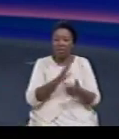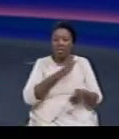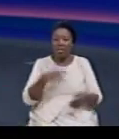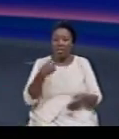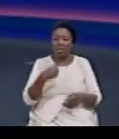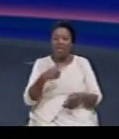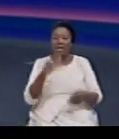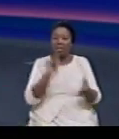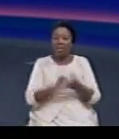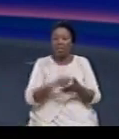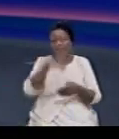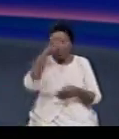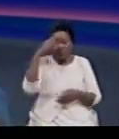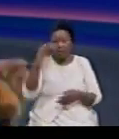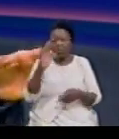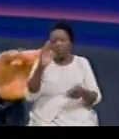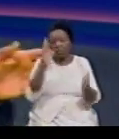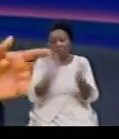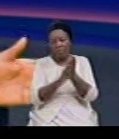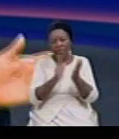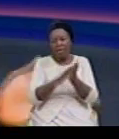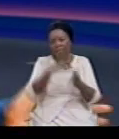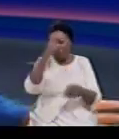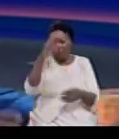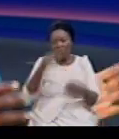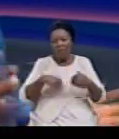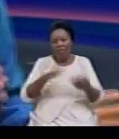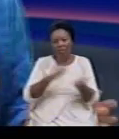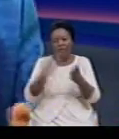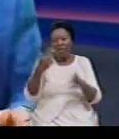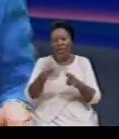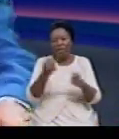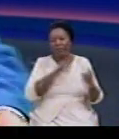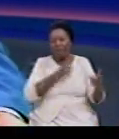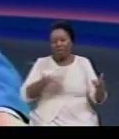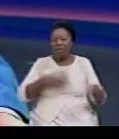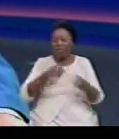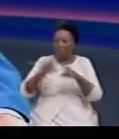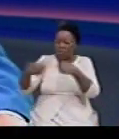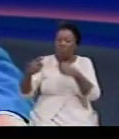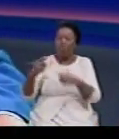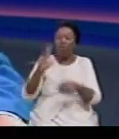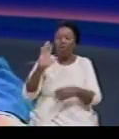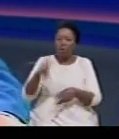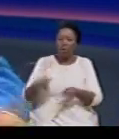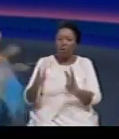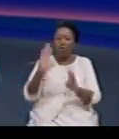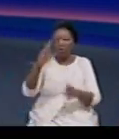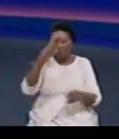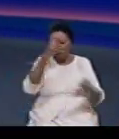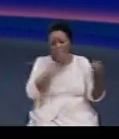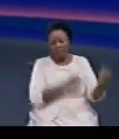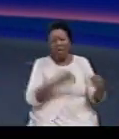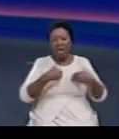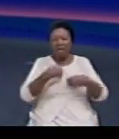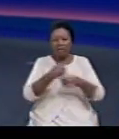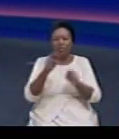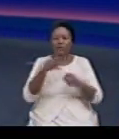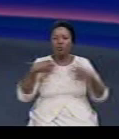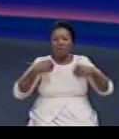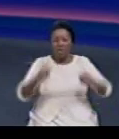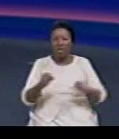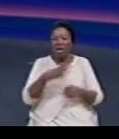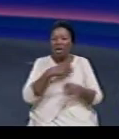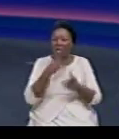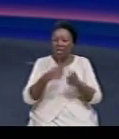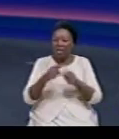praise, because of glorifying the Lord, he said, go your way, your faith has made you whole. Any other